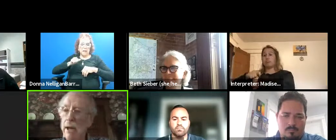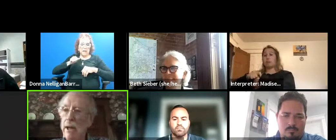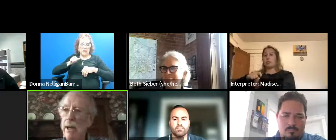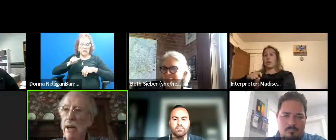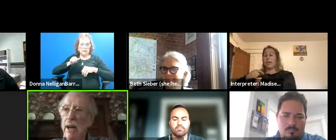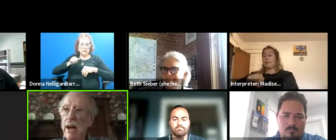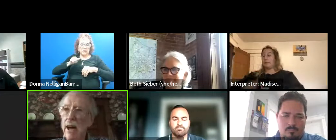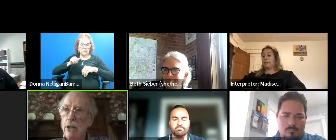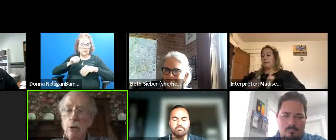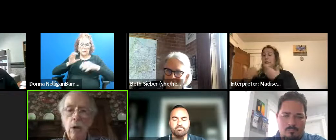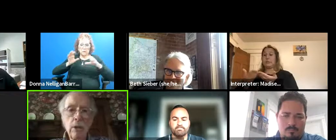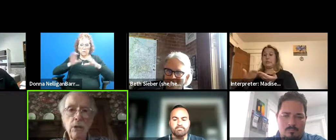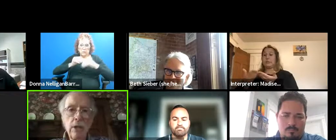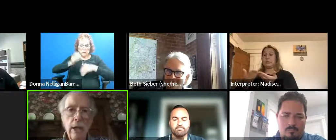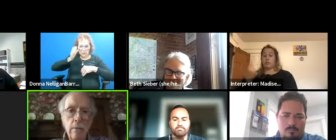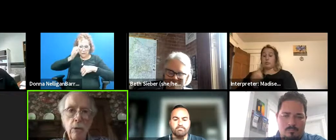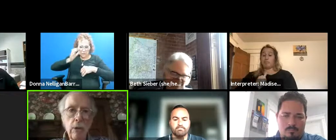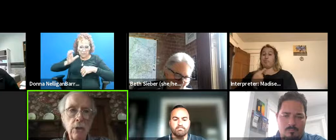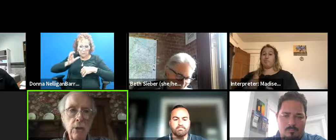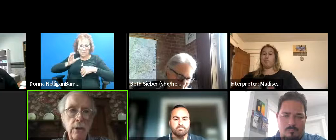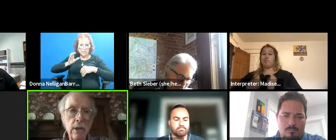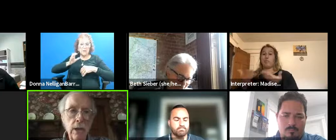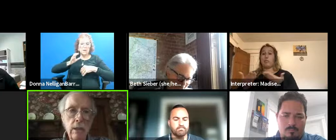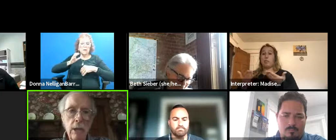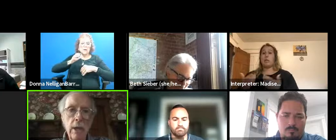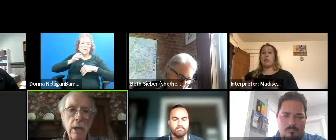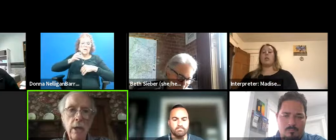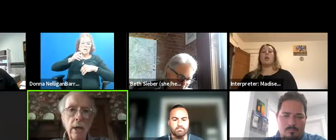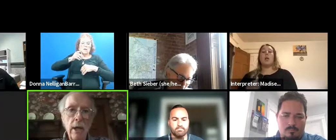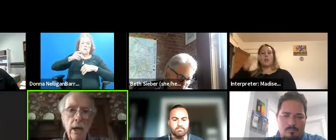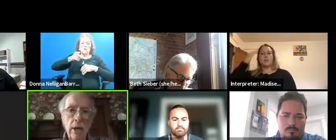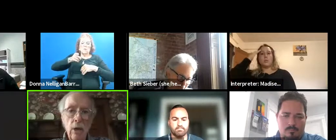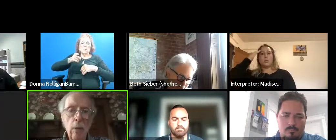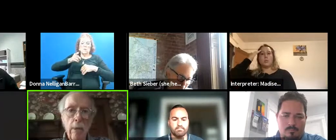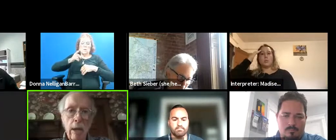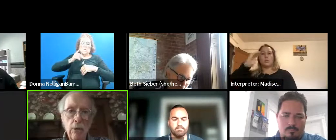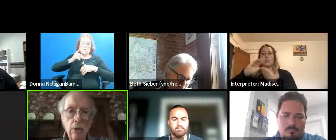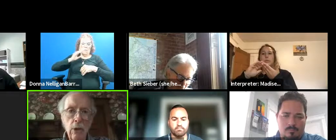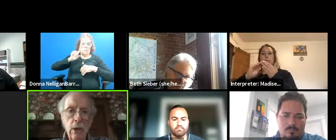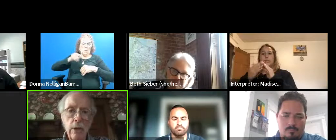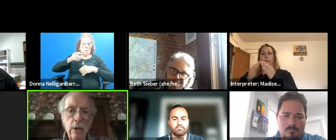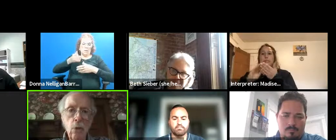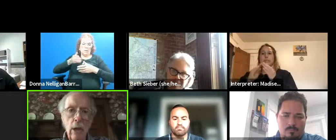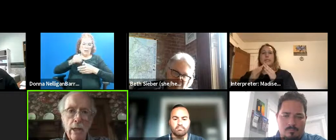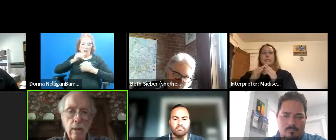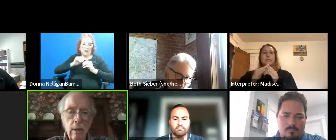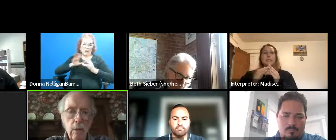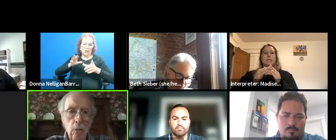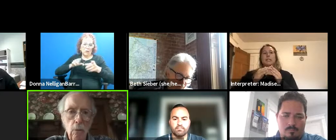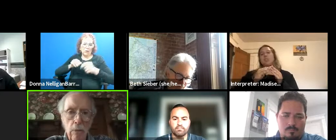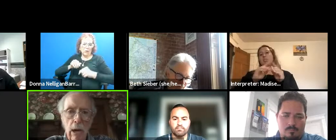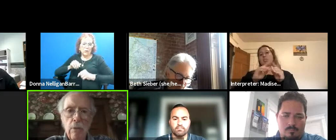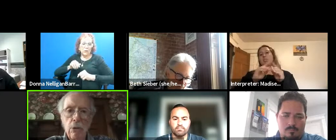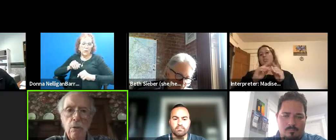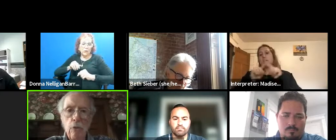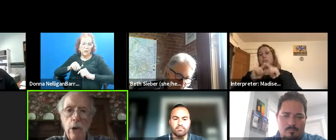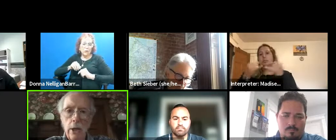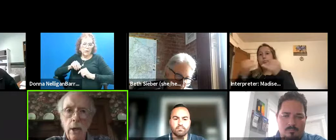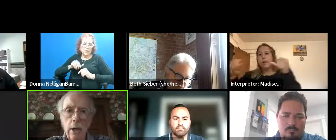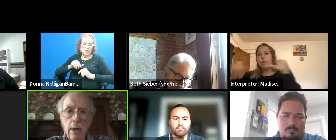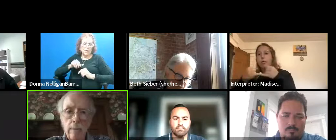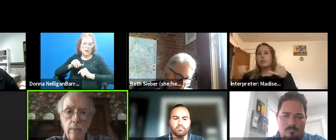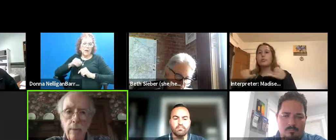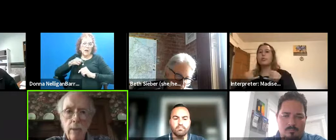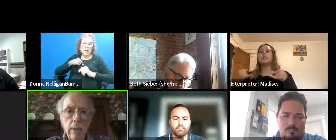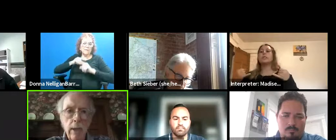And I do know the city neighborhoods intimately and know where boundaries are and know what problems to